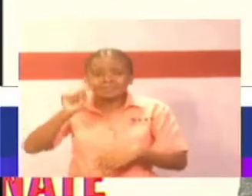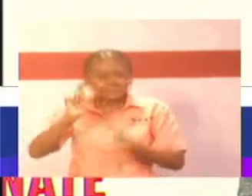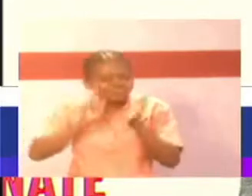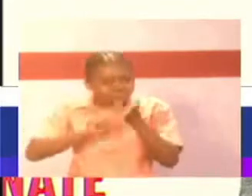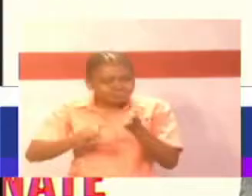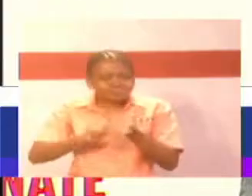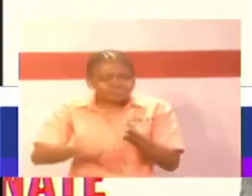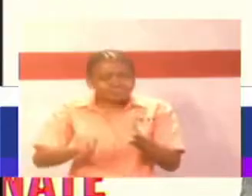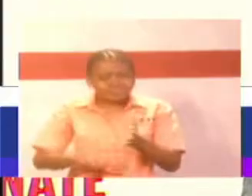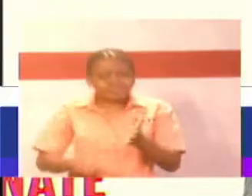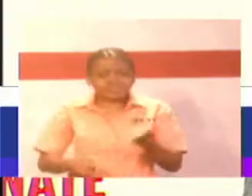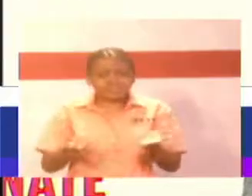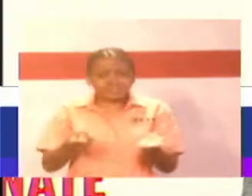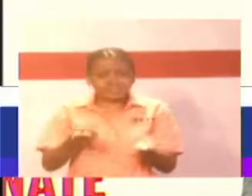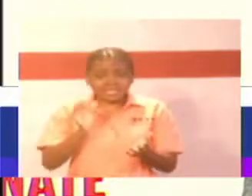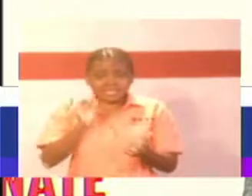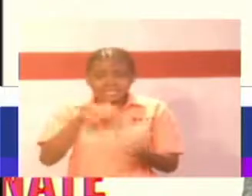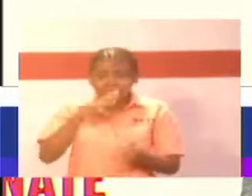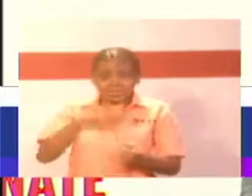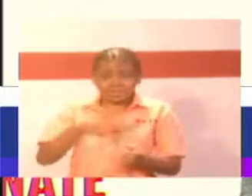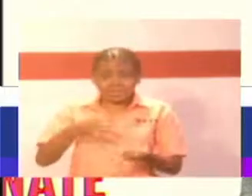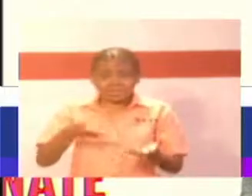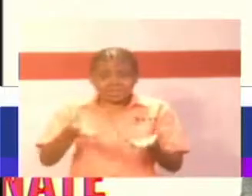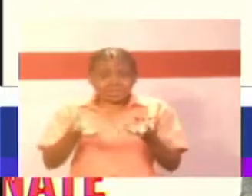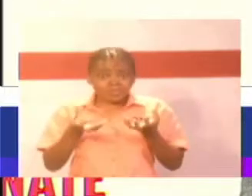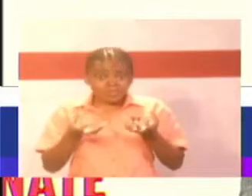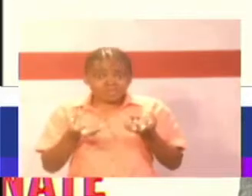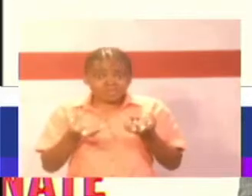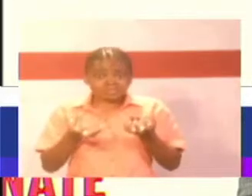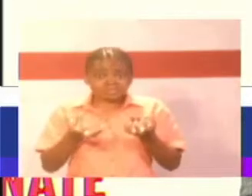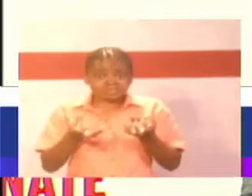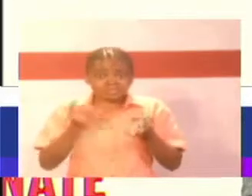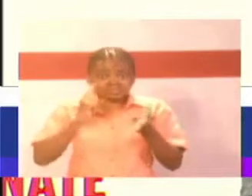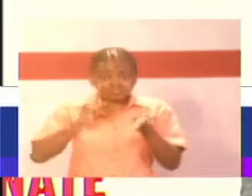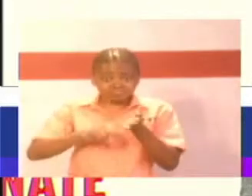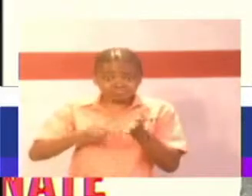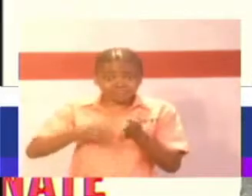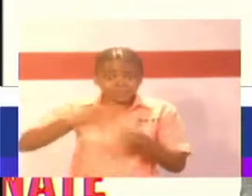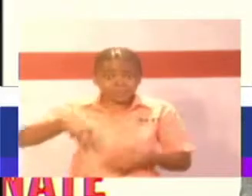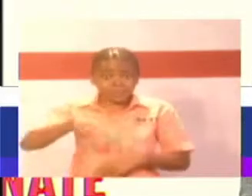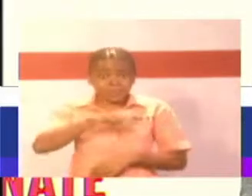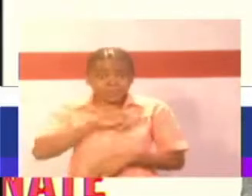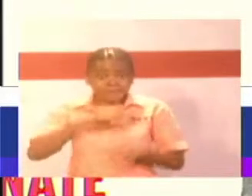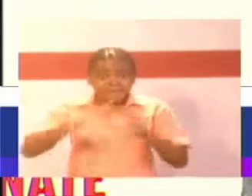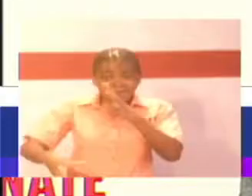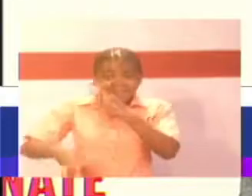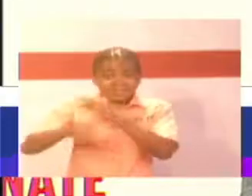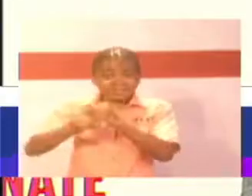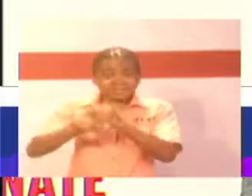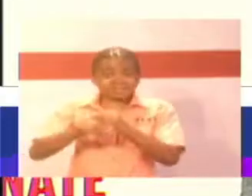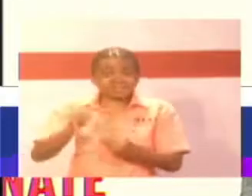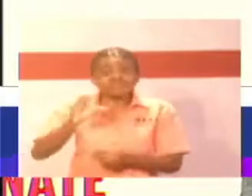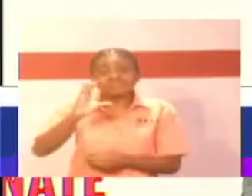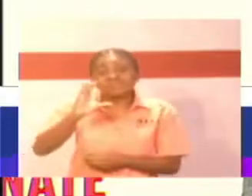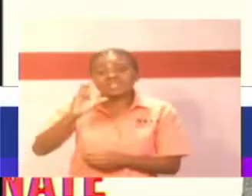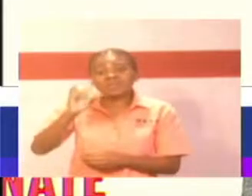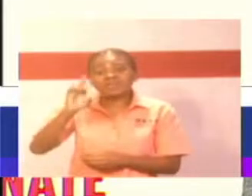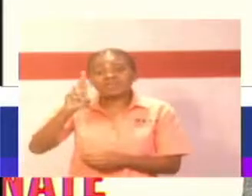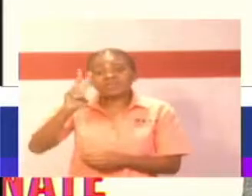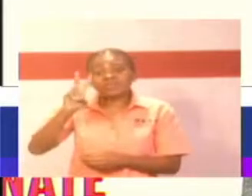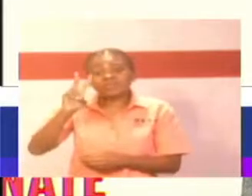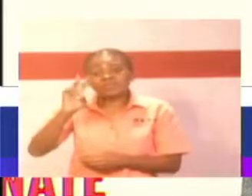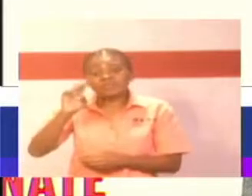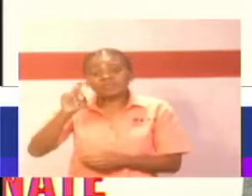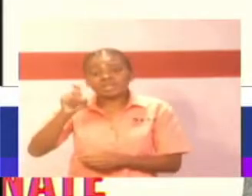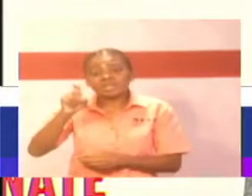women to have their breast and cervix checked. If there's a problem, early detection increases